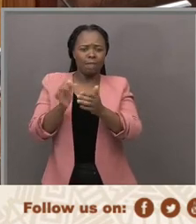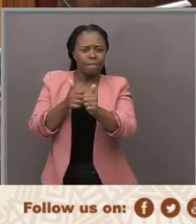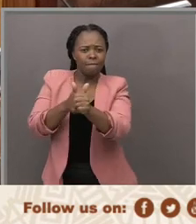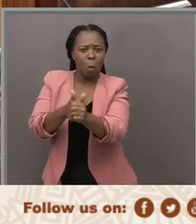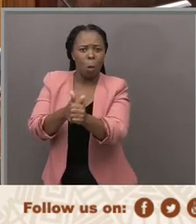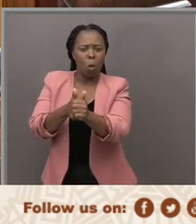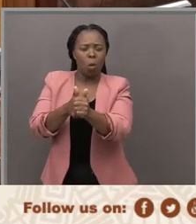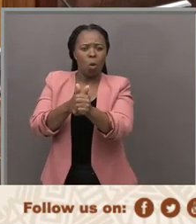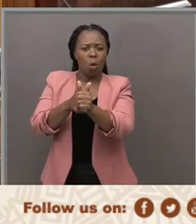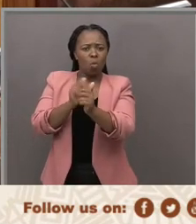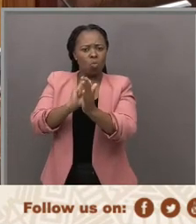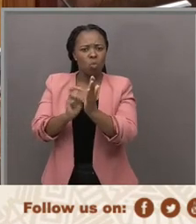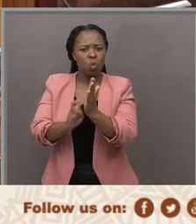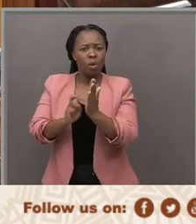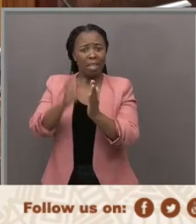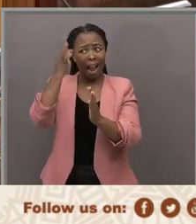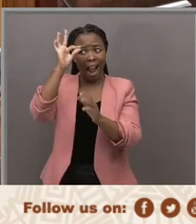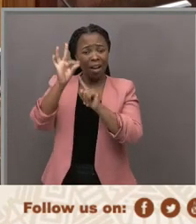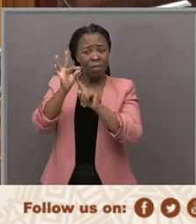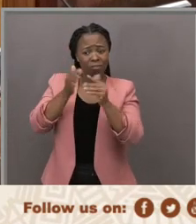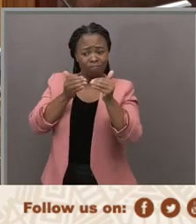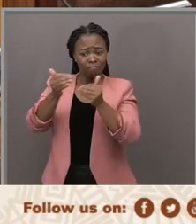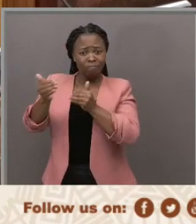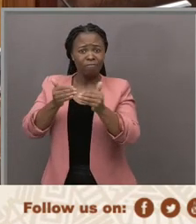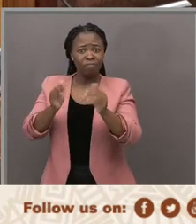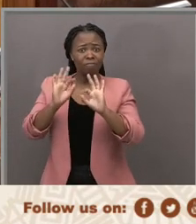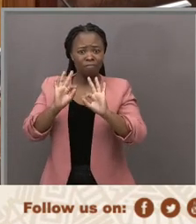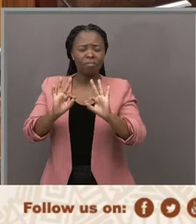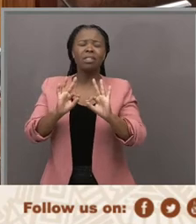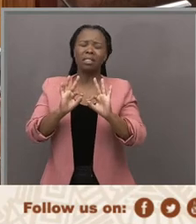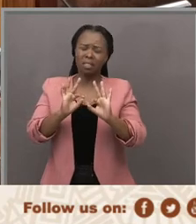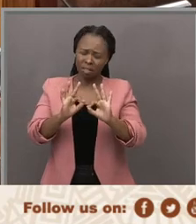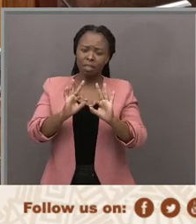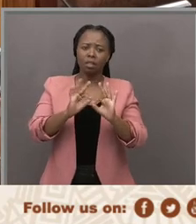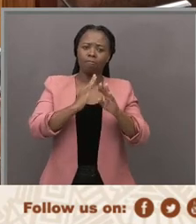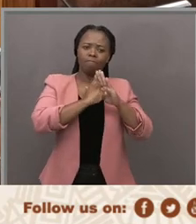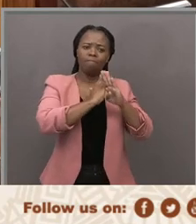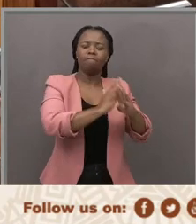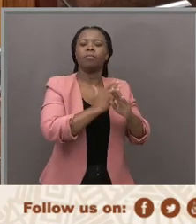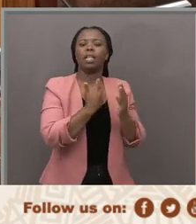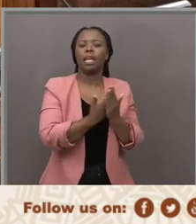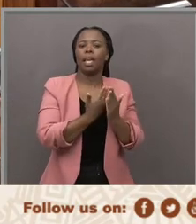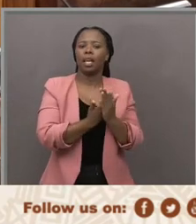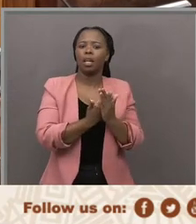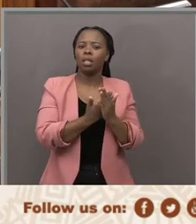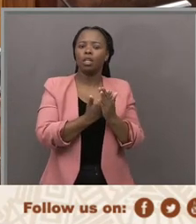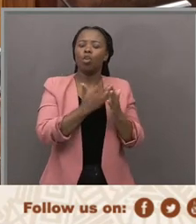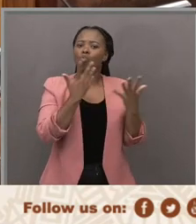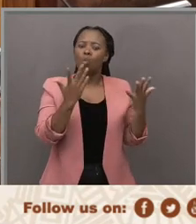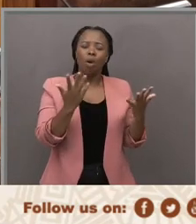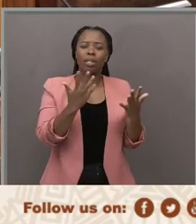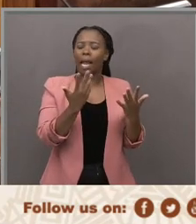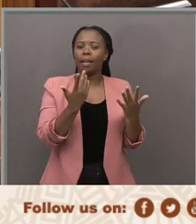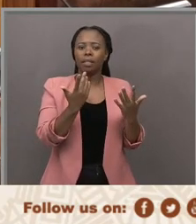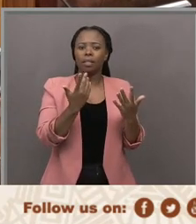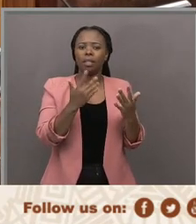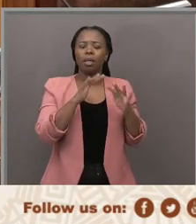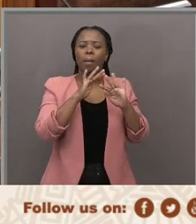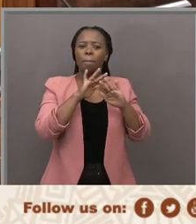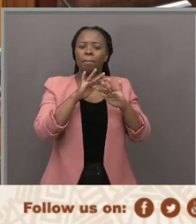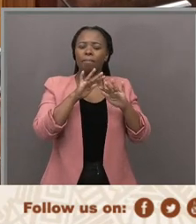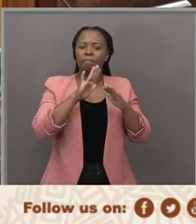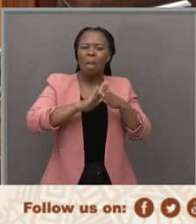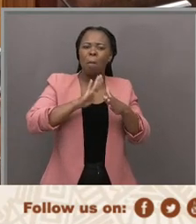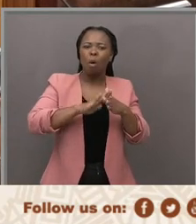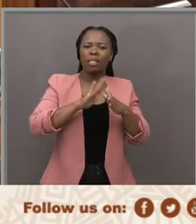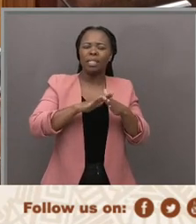are meant to do, to help people and not be used for purposes that are evil